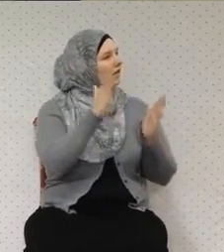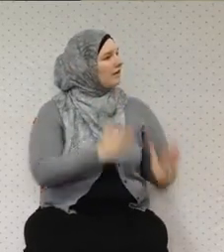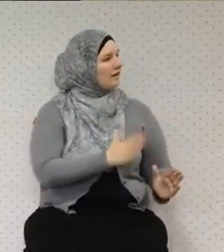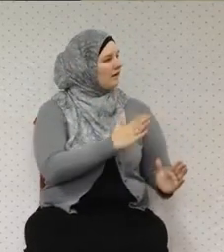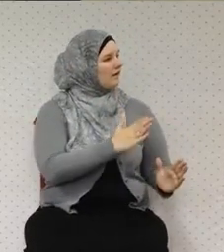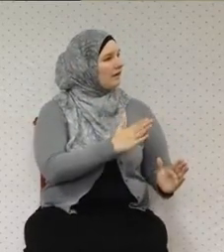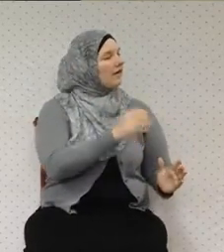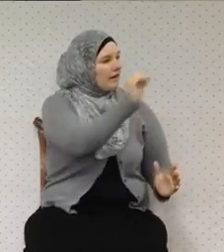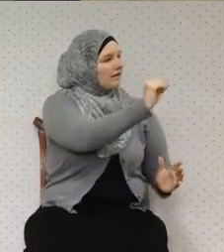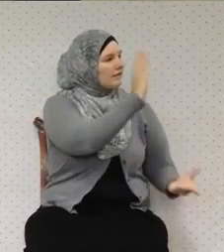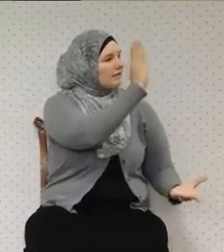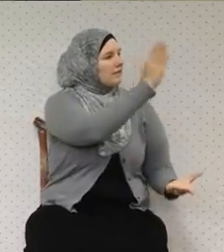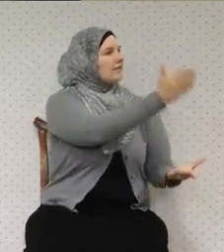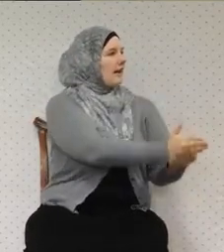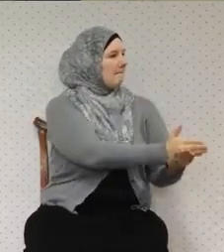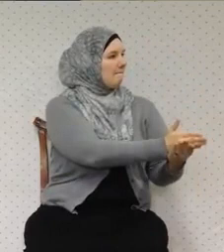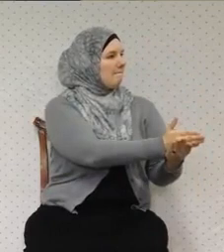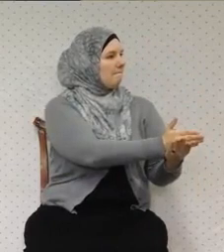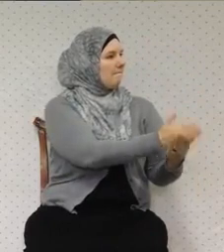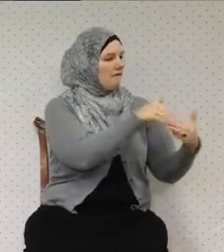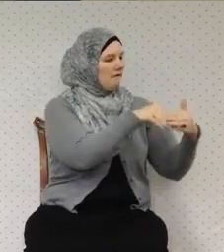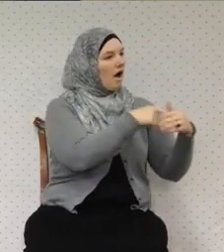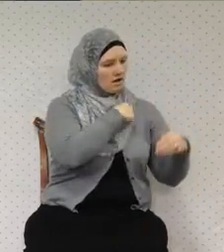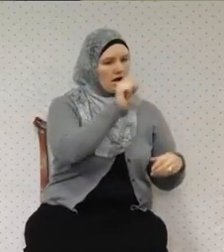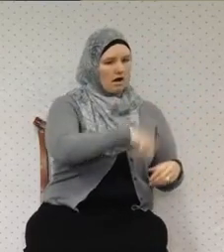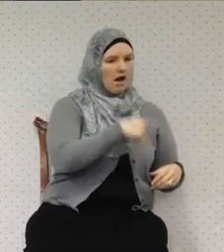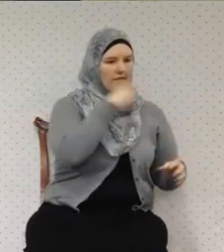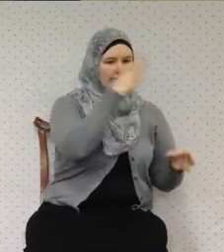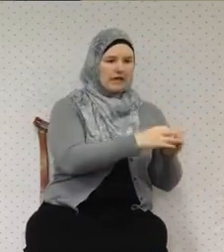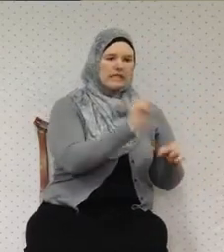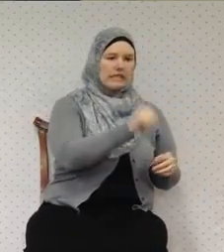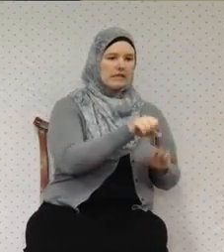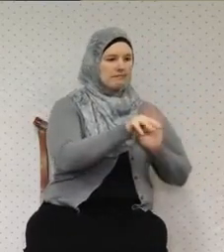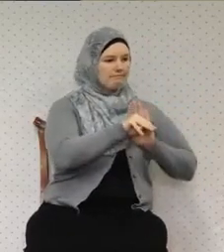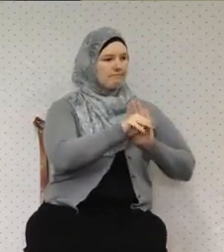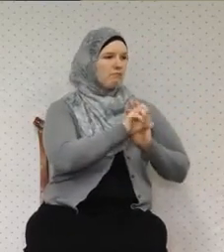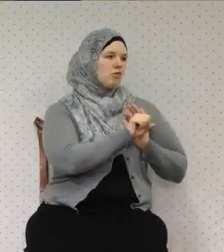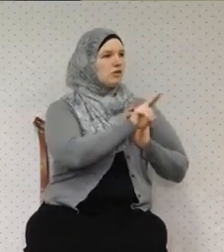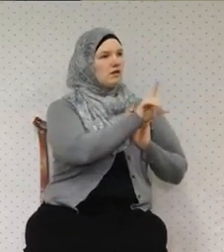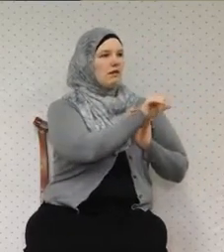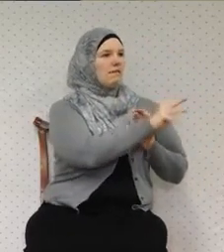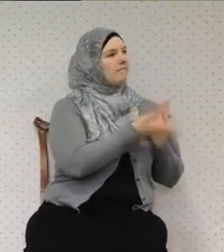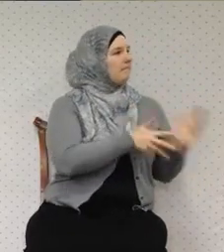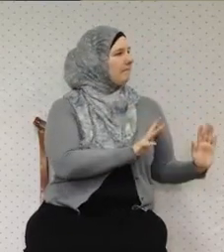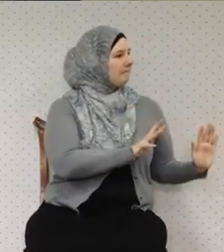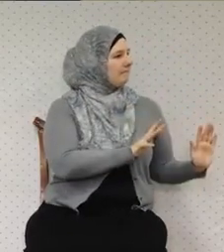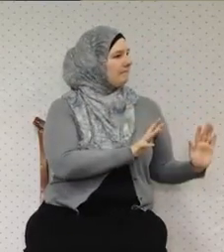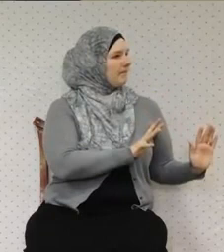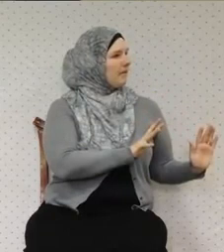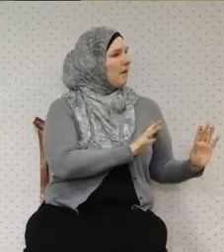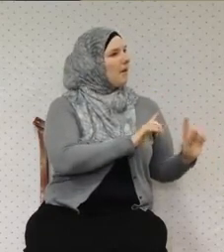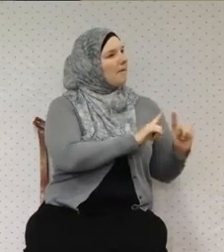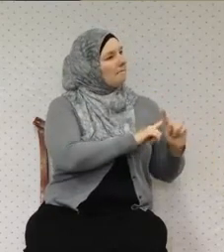the claim and the entry level, and a faith that drives you all the way high